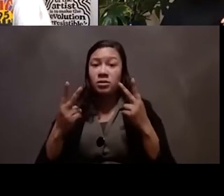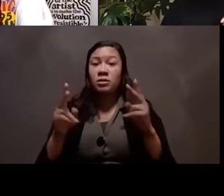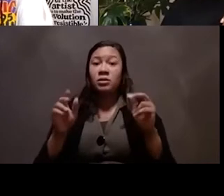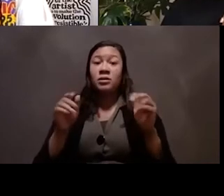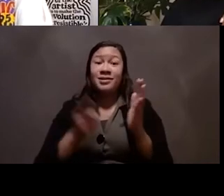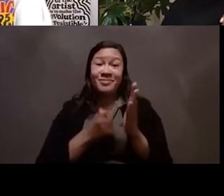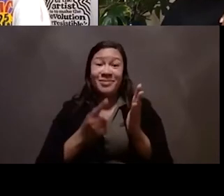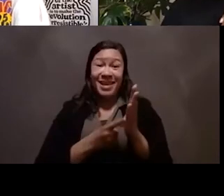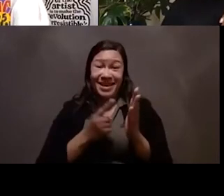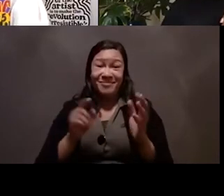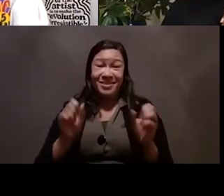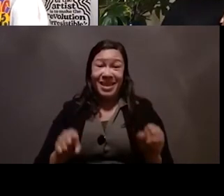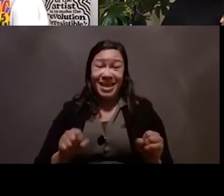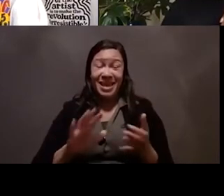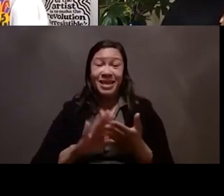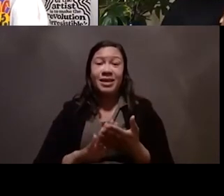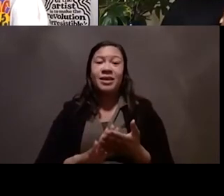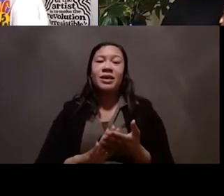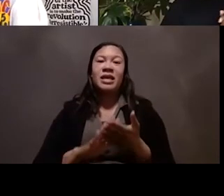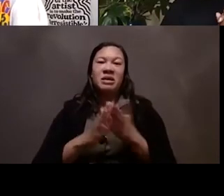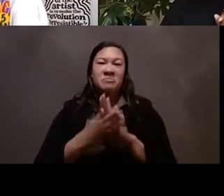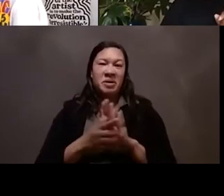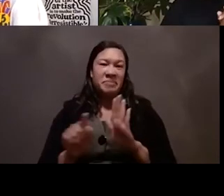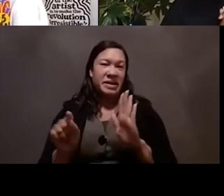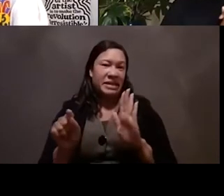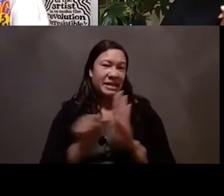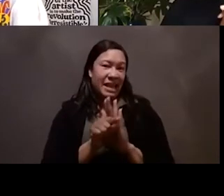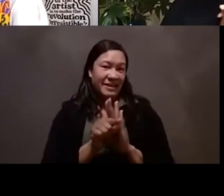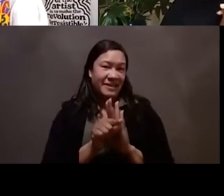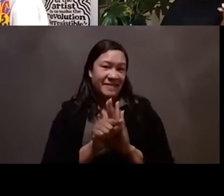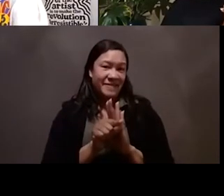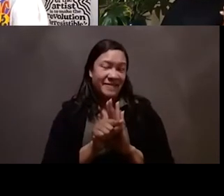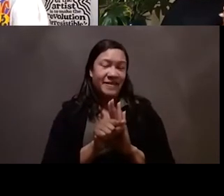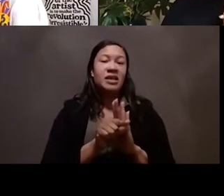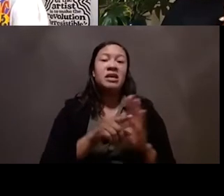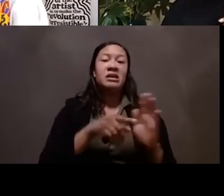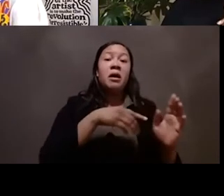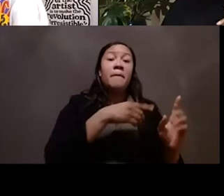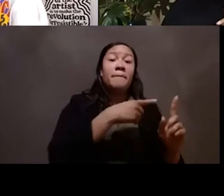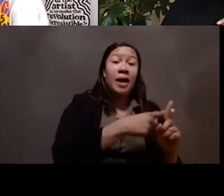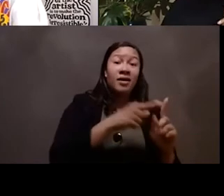know, it can be this double-edged sword, and it can be a really tough line to walk.